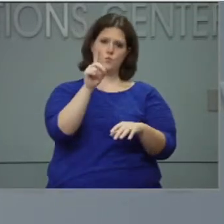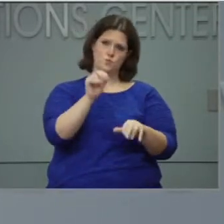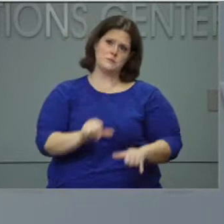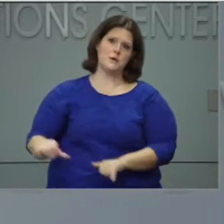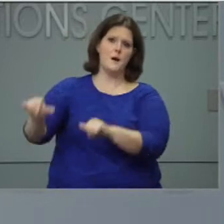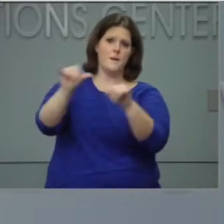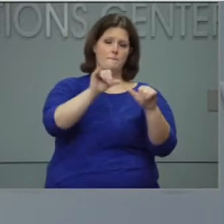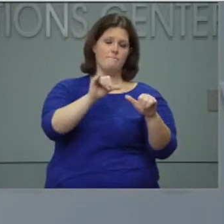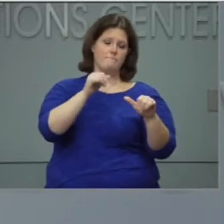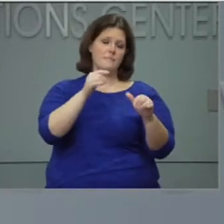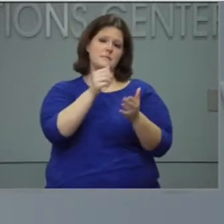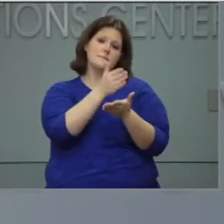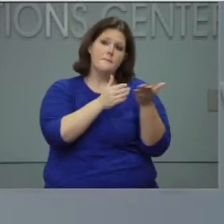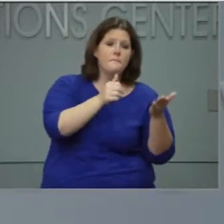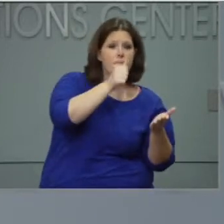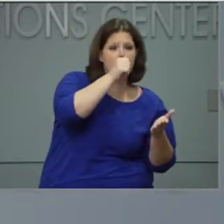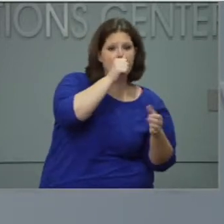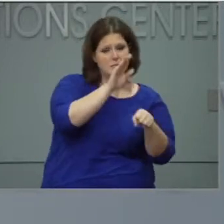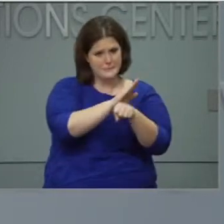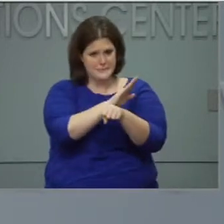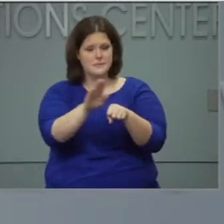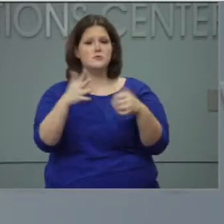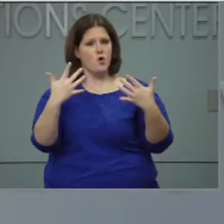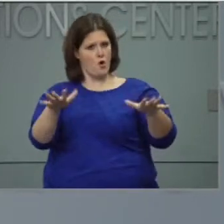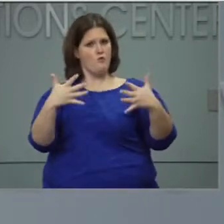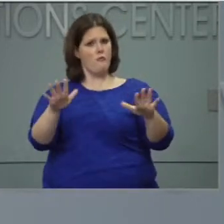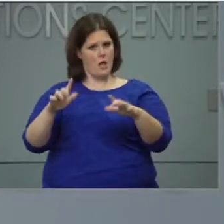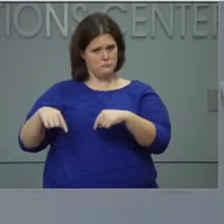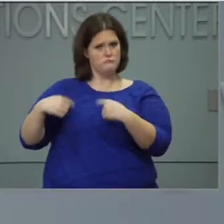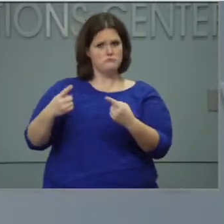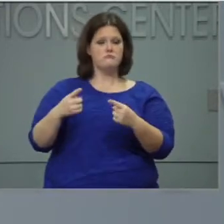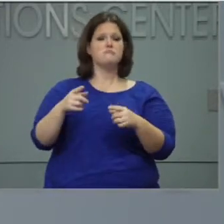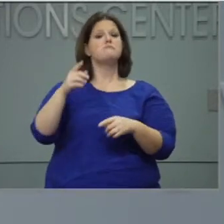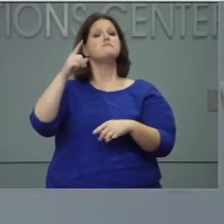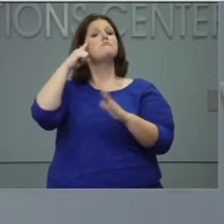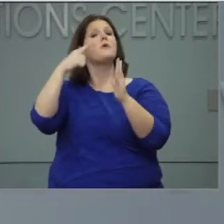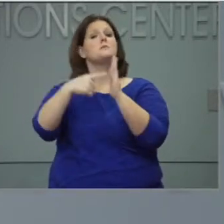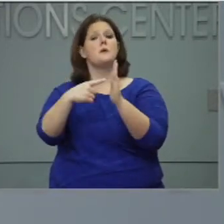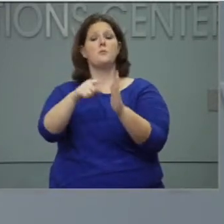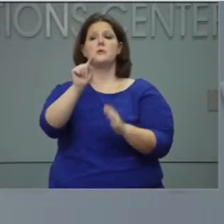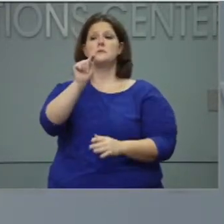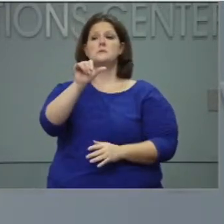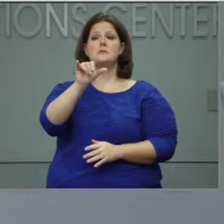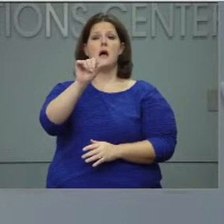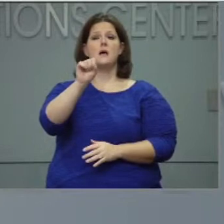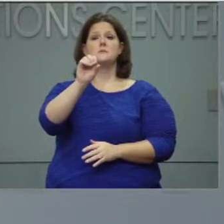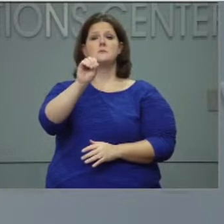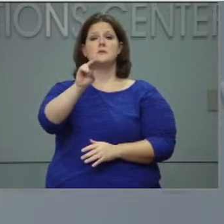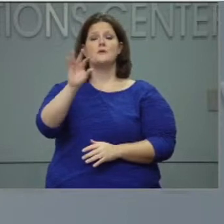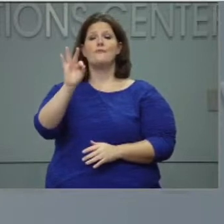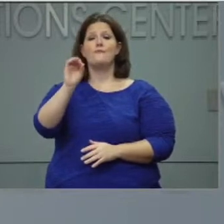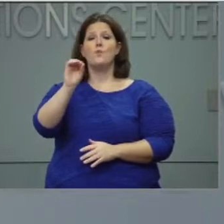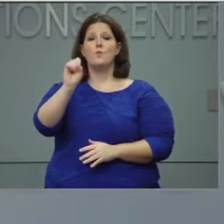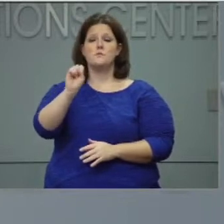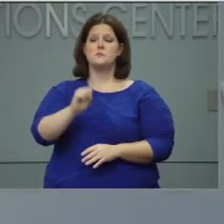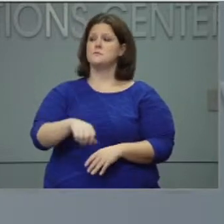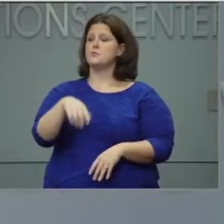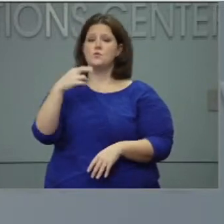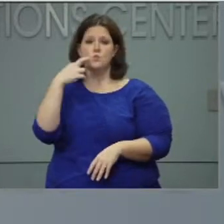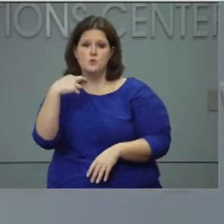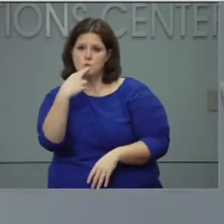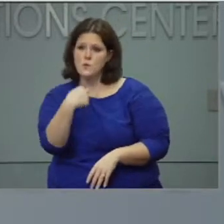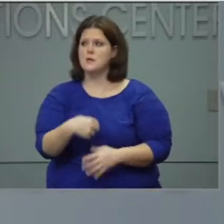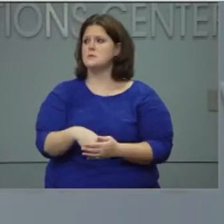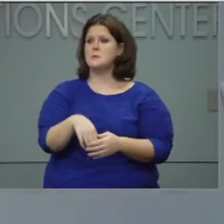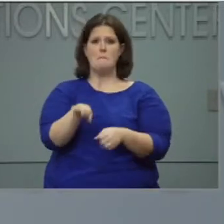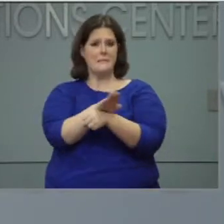that. Businesses like Tyson Foods are requiring employee vaccinations, and many restaurants and other businesses are